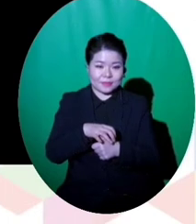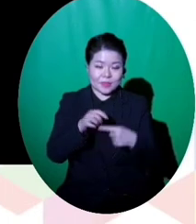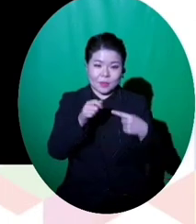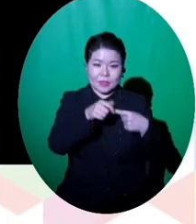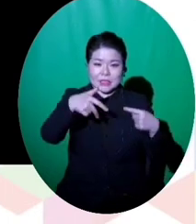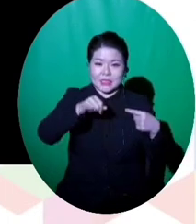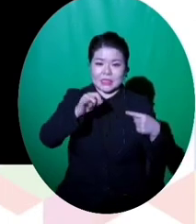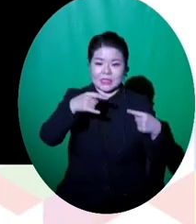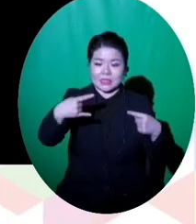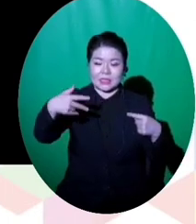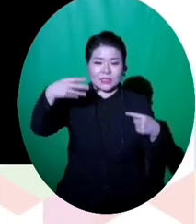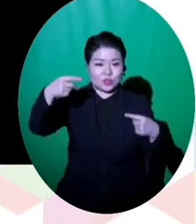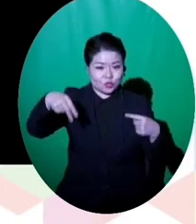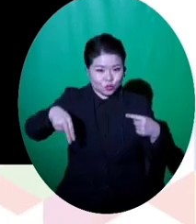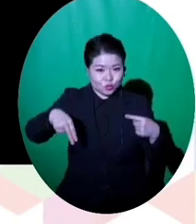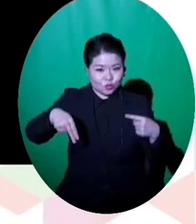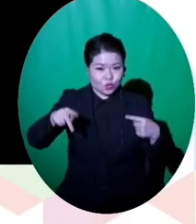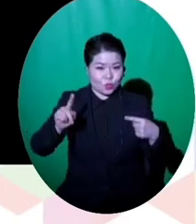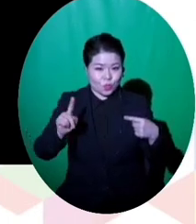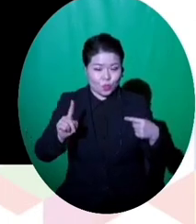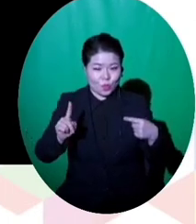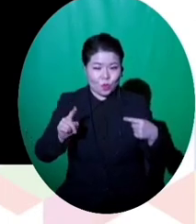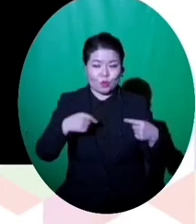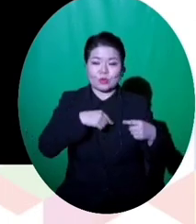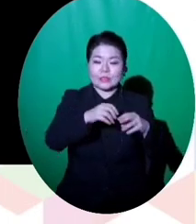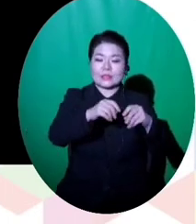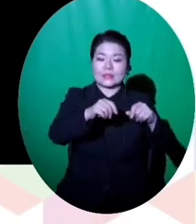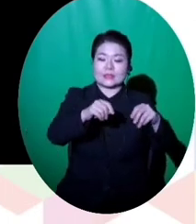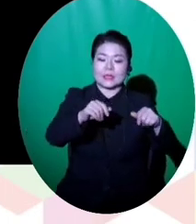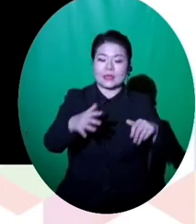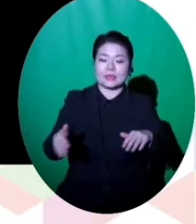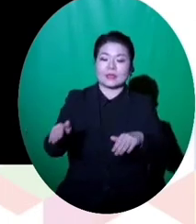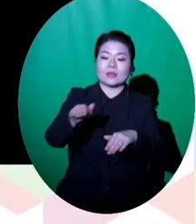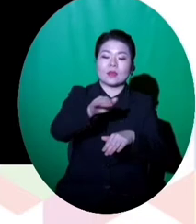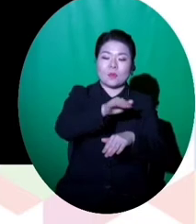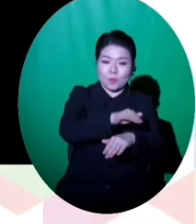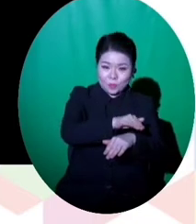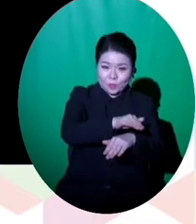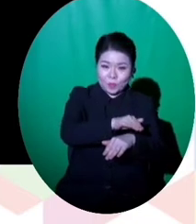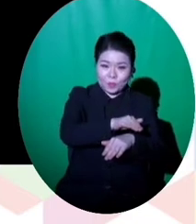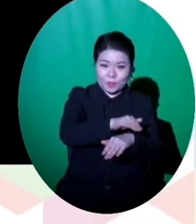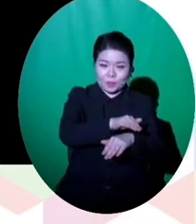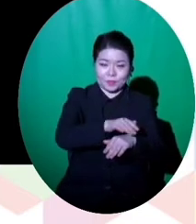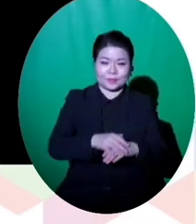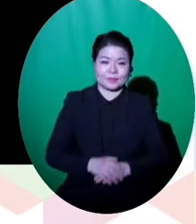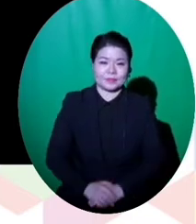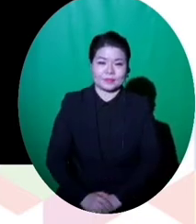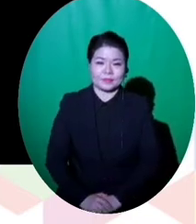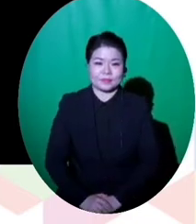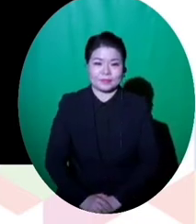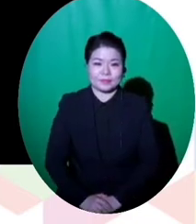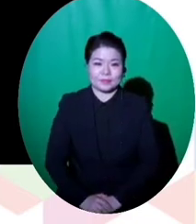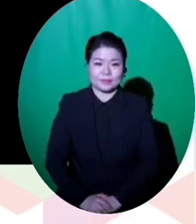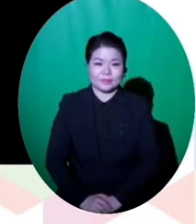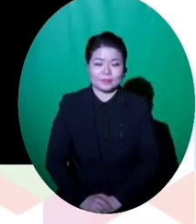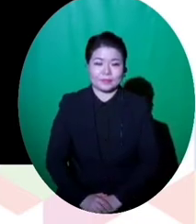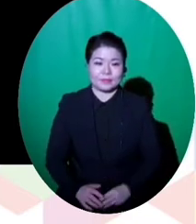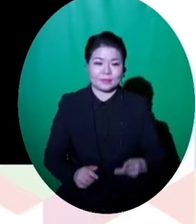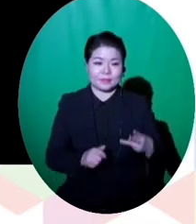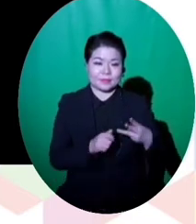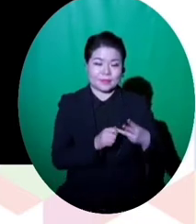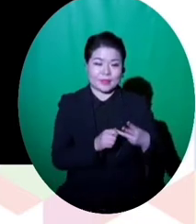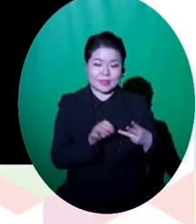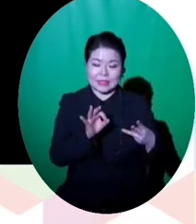moss. And here's an animation of a moss that is, you know, sort of developing over time, a generative